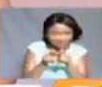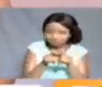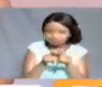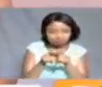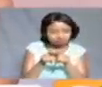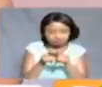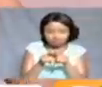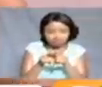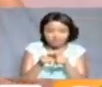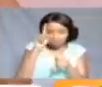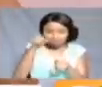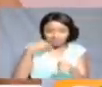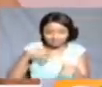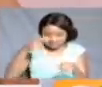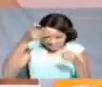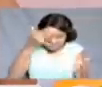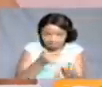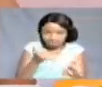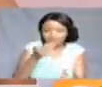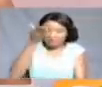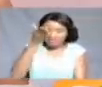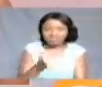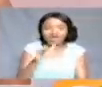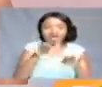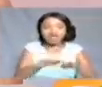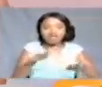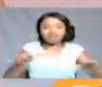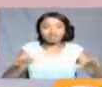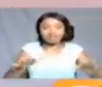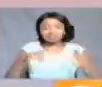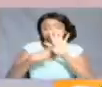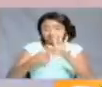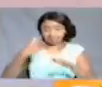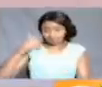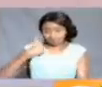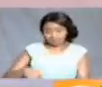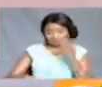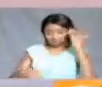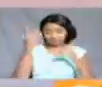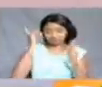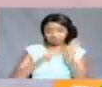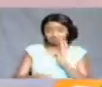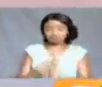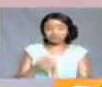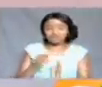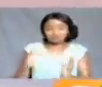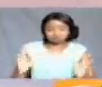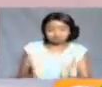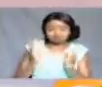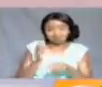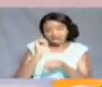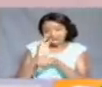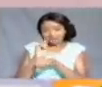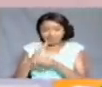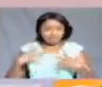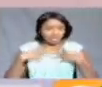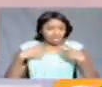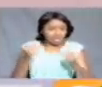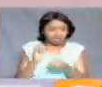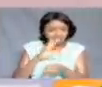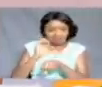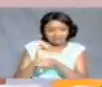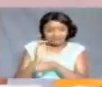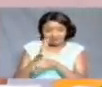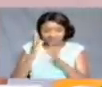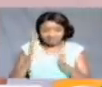have to say, you know, for example, I'm a wellness advisor. So I have influence over that particular market.